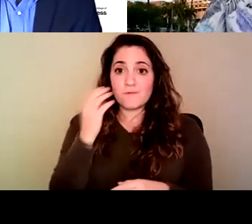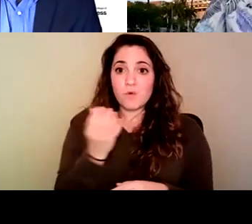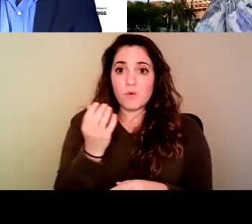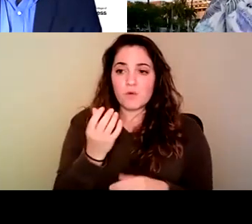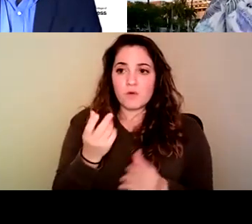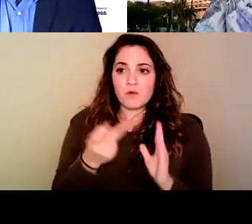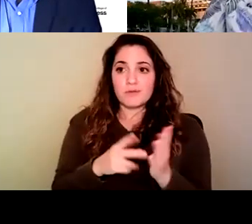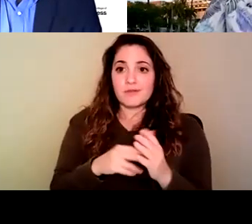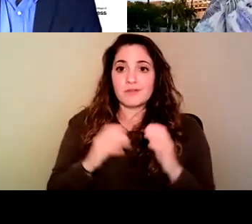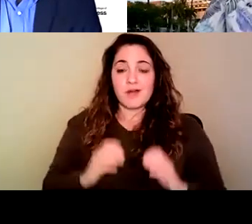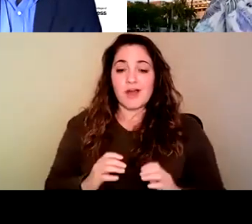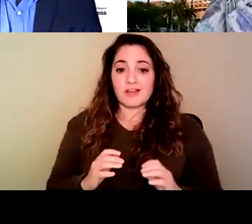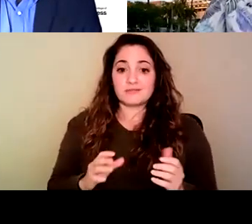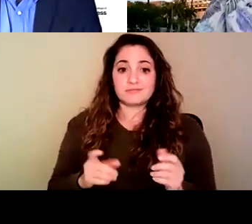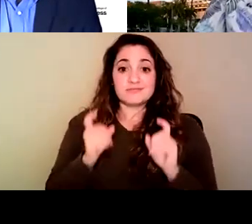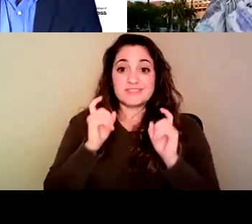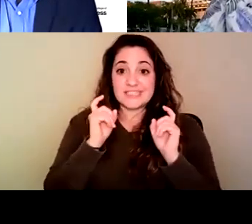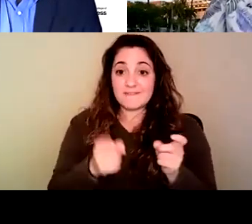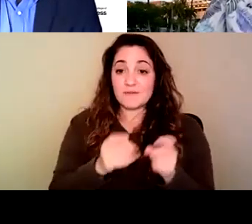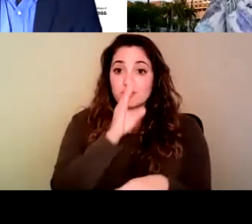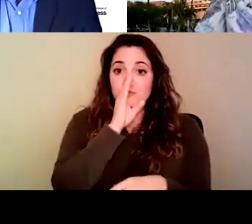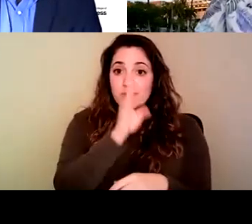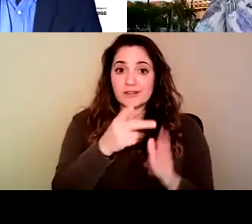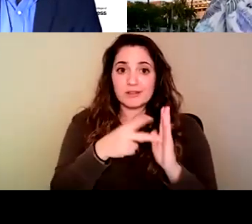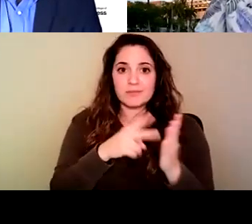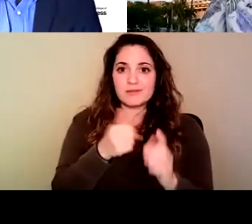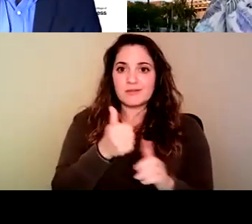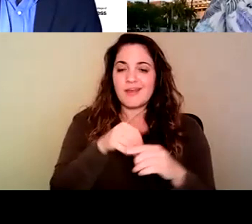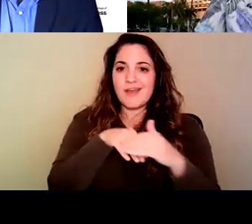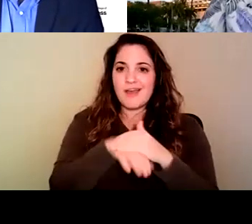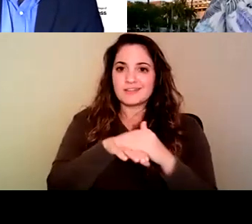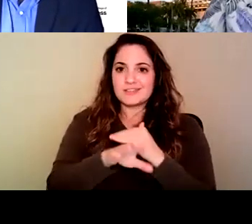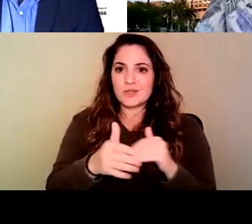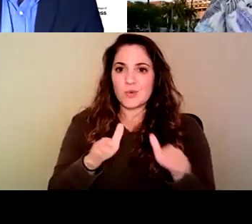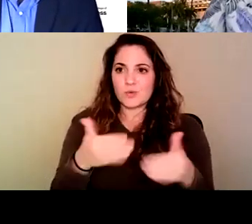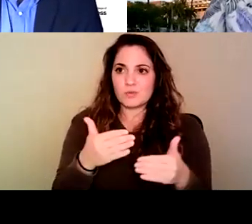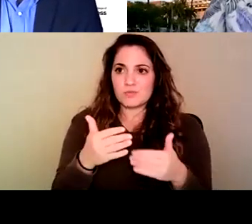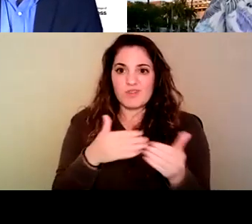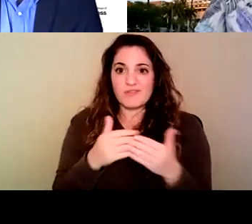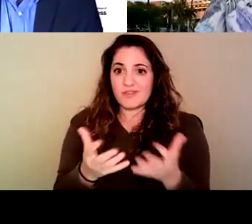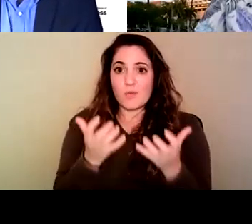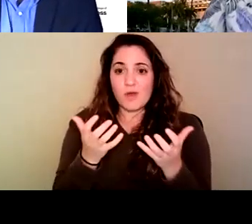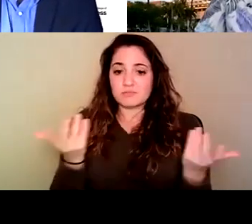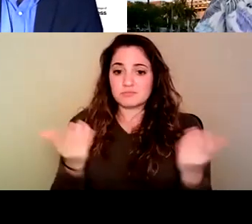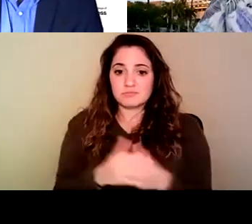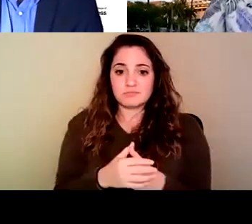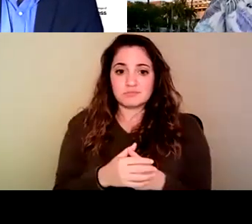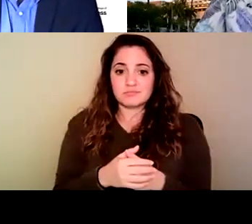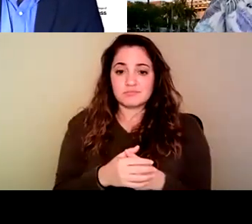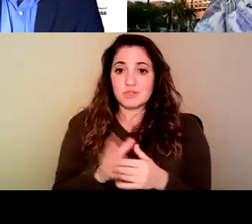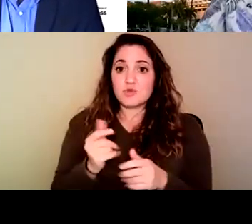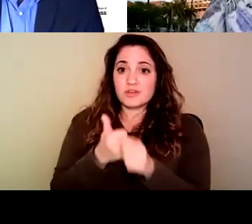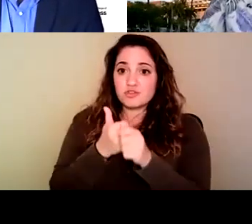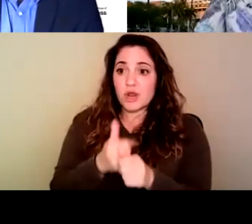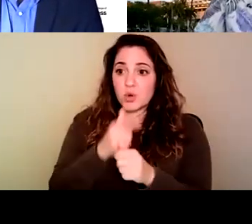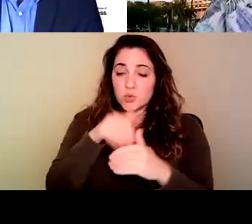give it to the client, you know, directly and let them access their staff room whenever they want. And you can get better tracking, who goes